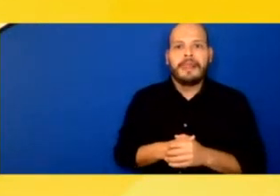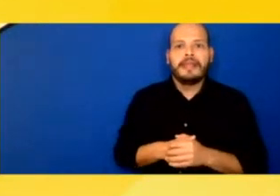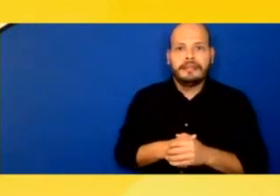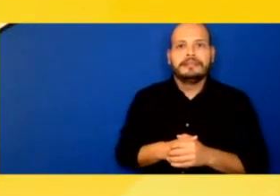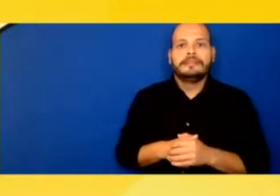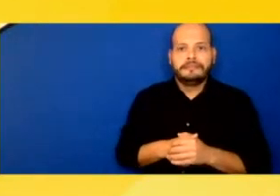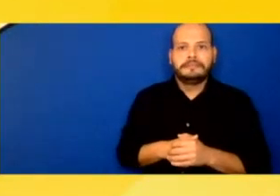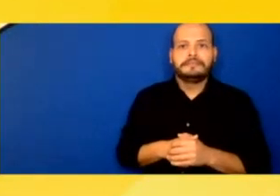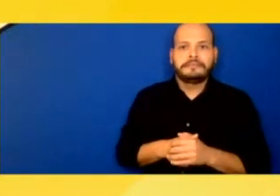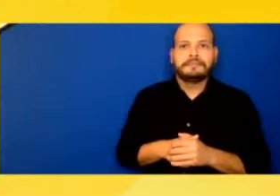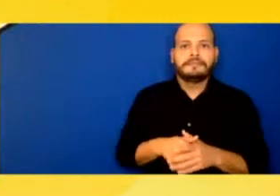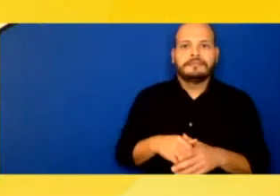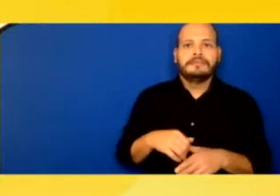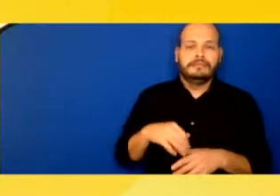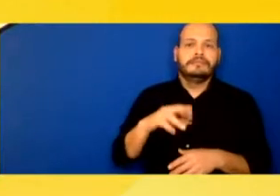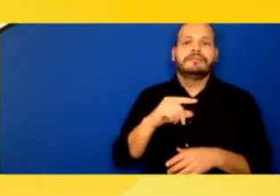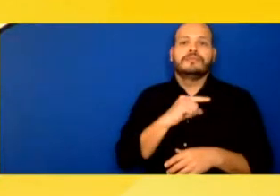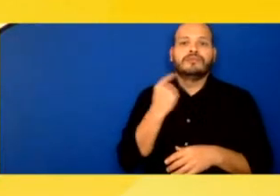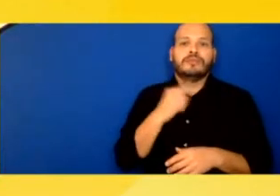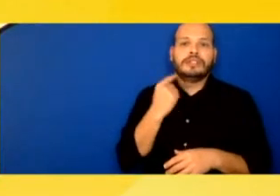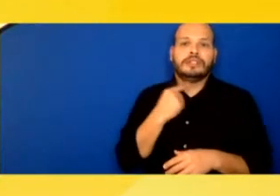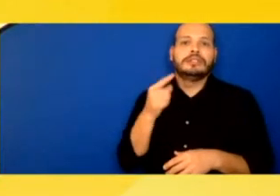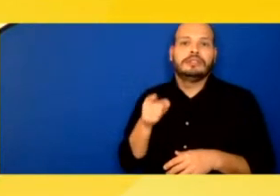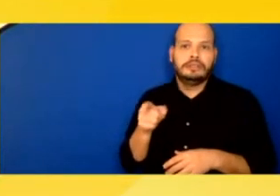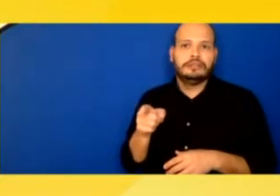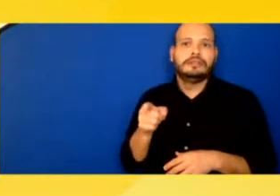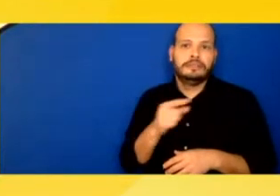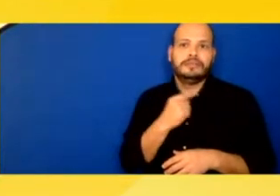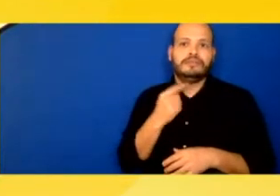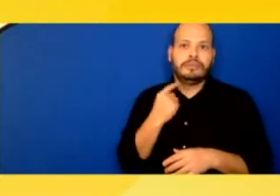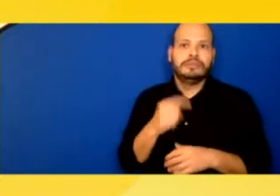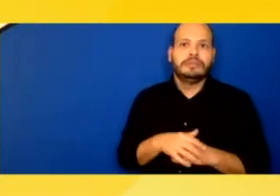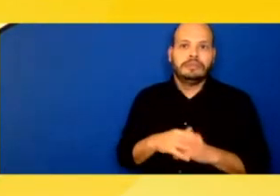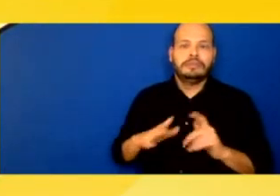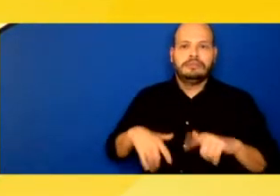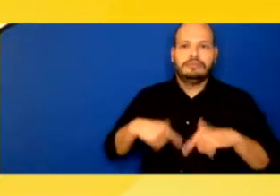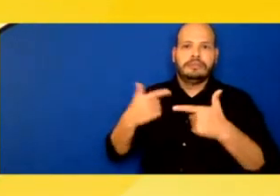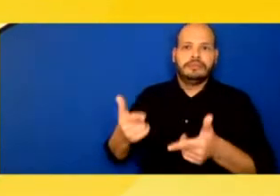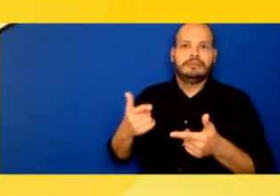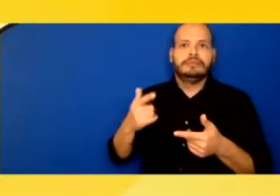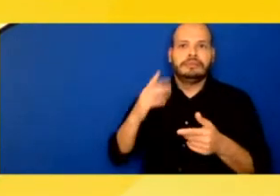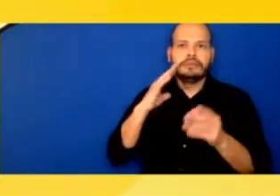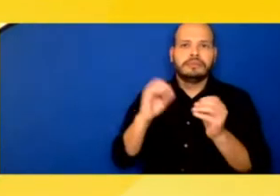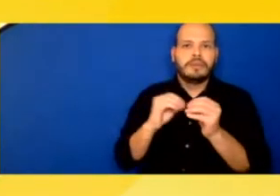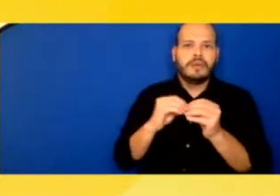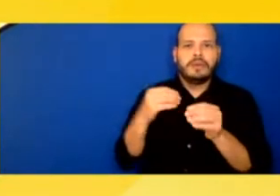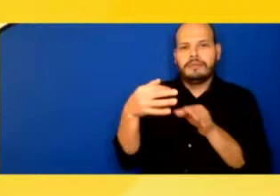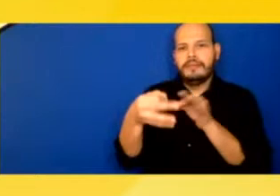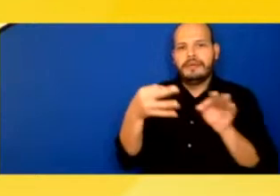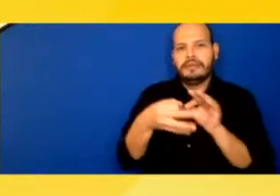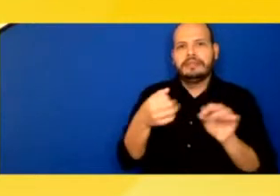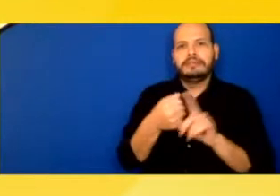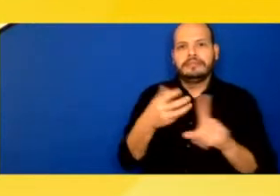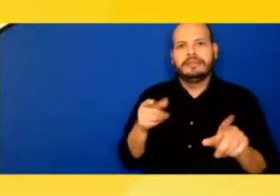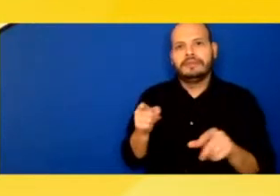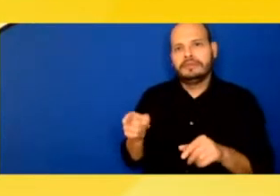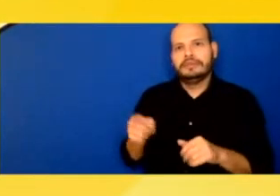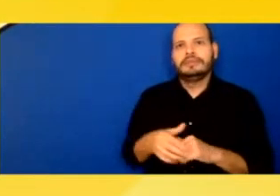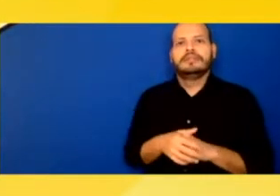pulling folks together for this final push and encourage everyone here to help us do the same. So Reverend